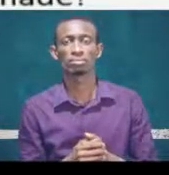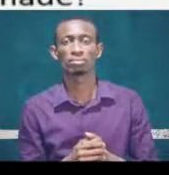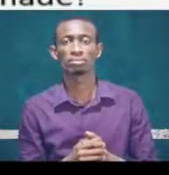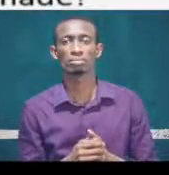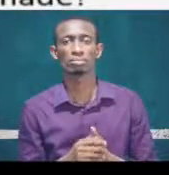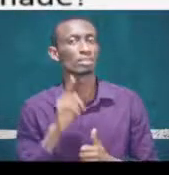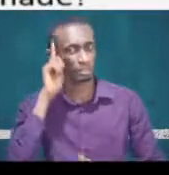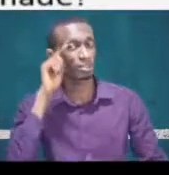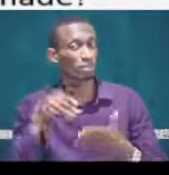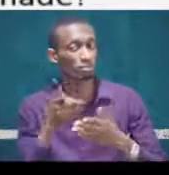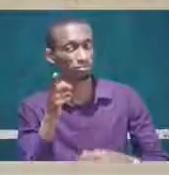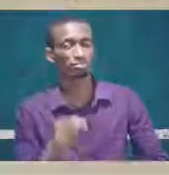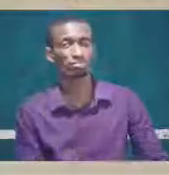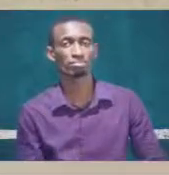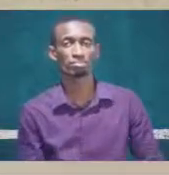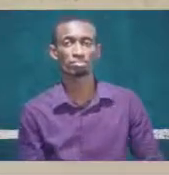Think about it.